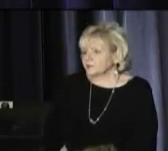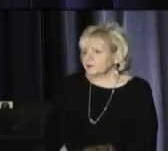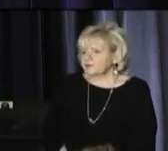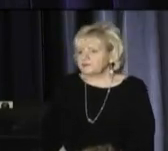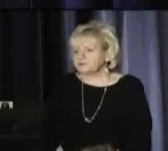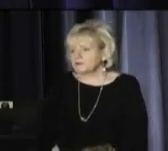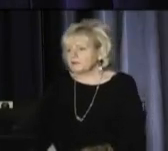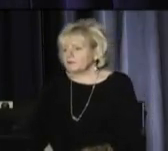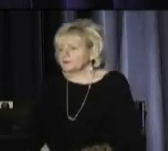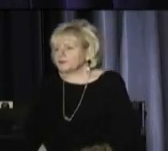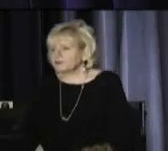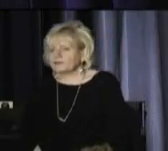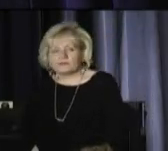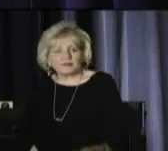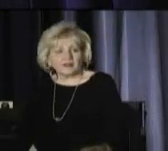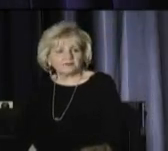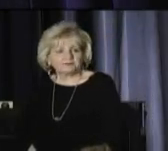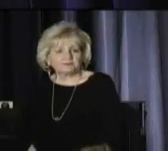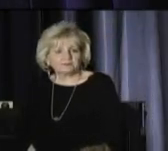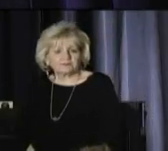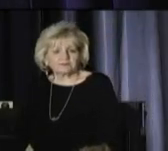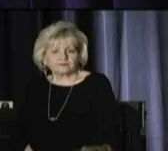Thank you.